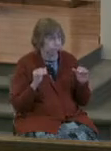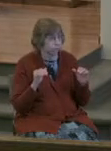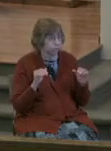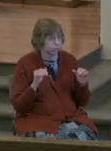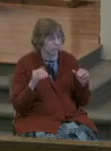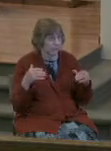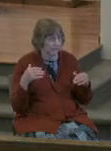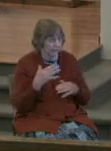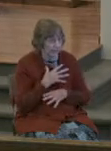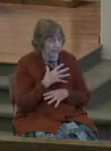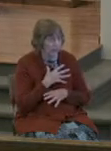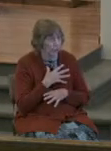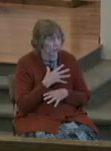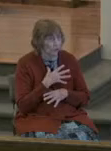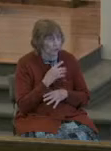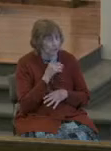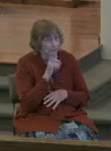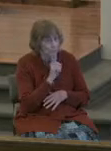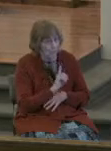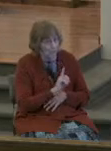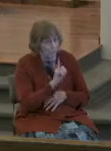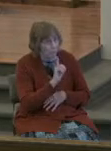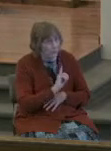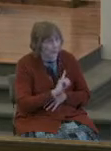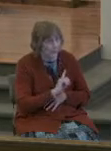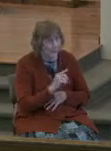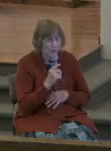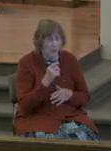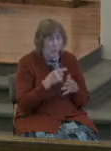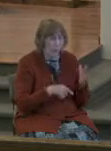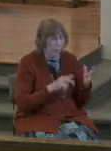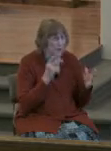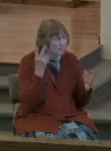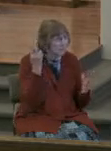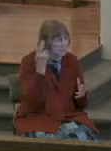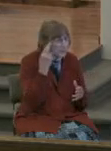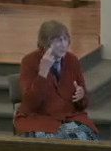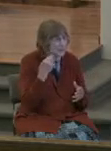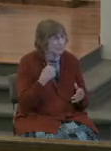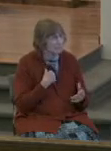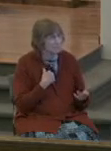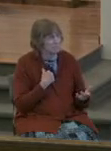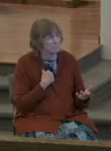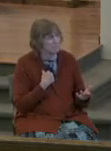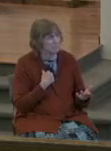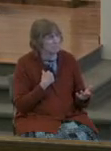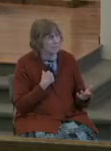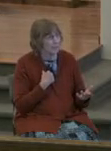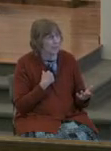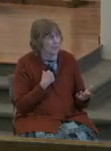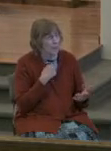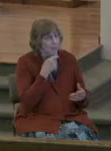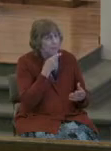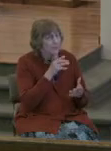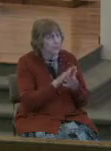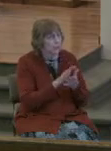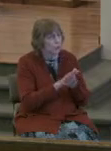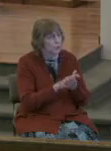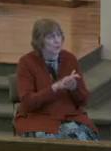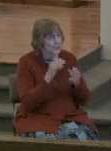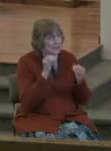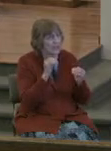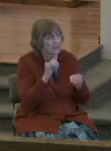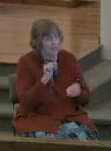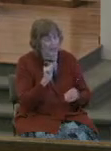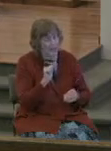in fear, in loneliness, wondering what purpose is. Our public schools teach evolution and that you're an